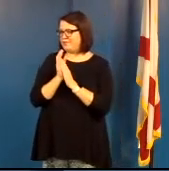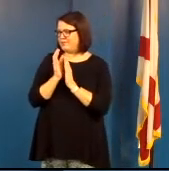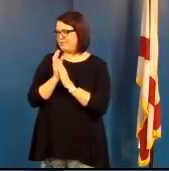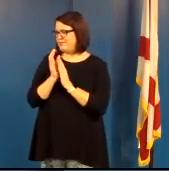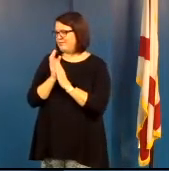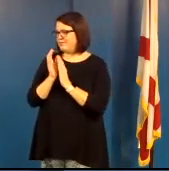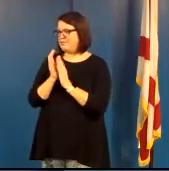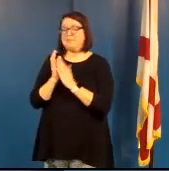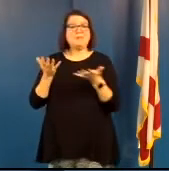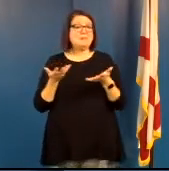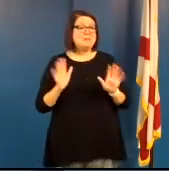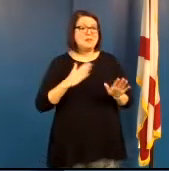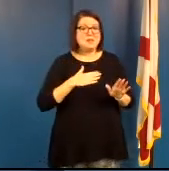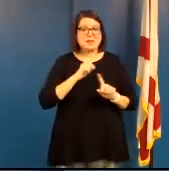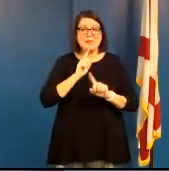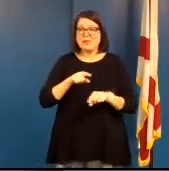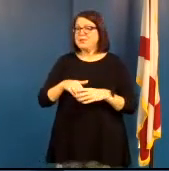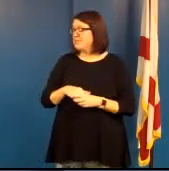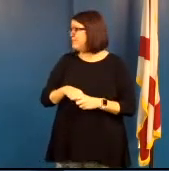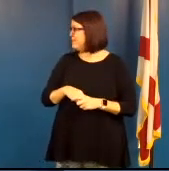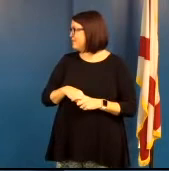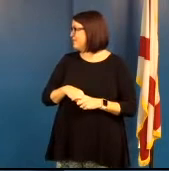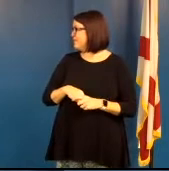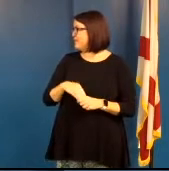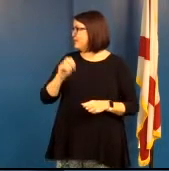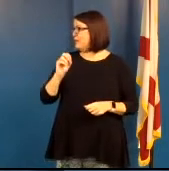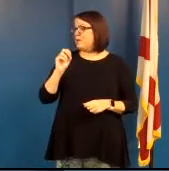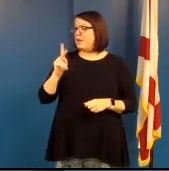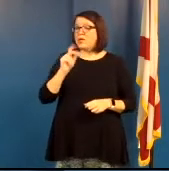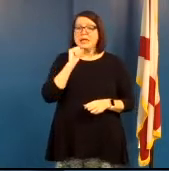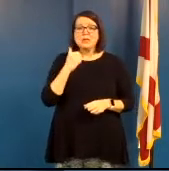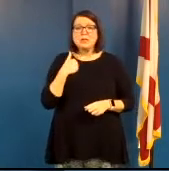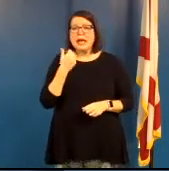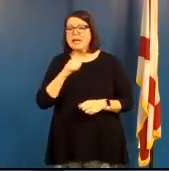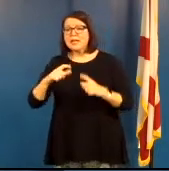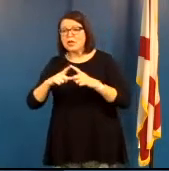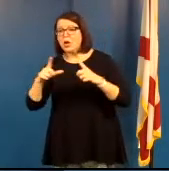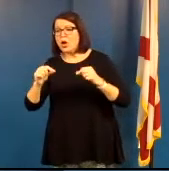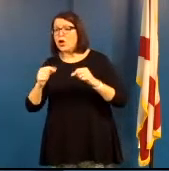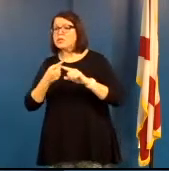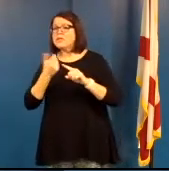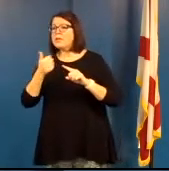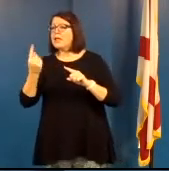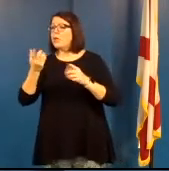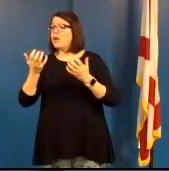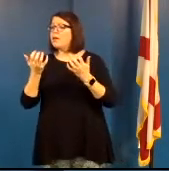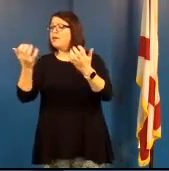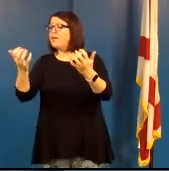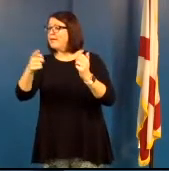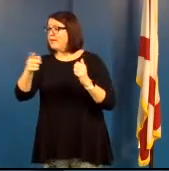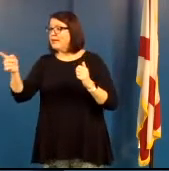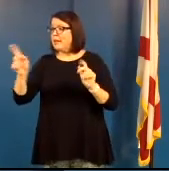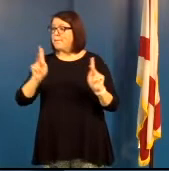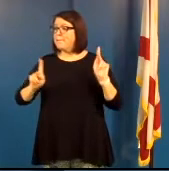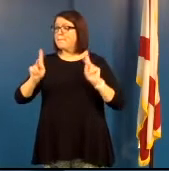And that's my report. Great, thank you. I don't have any public comment cards, but is there anyone here that would like to